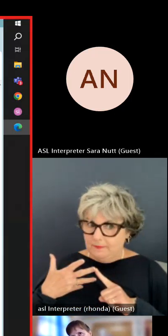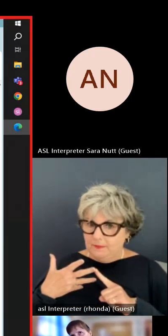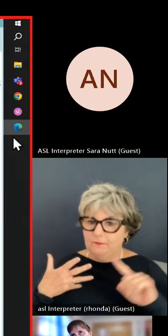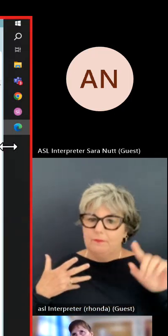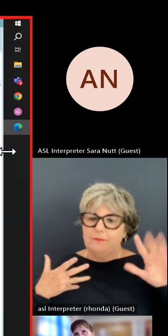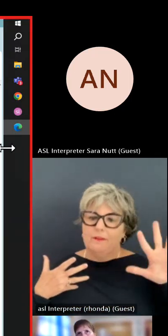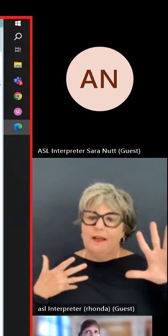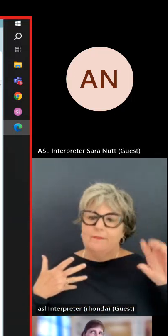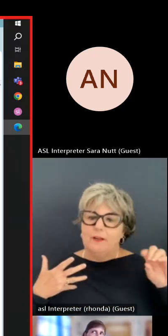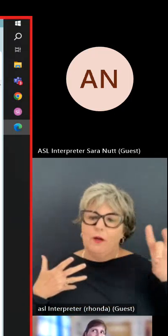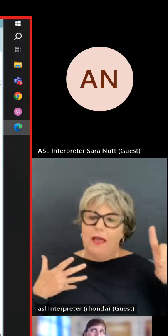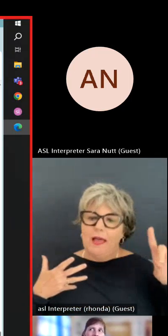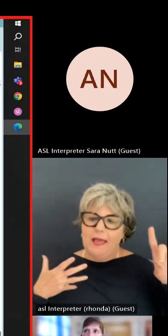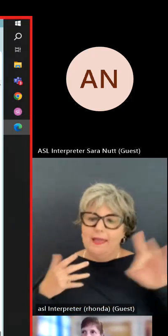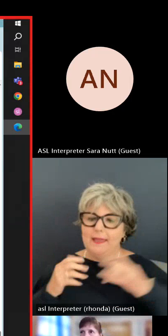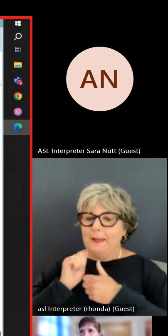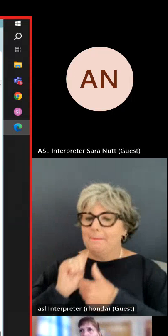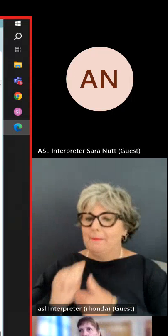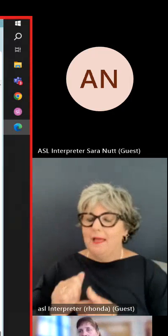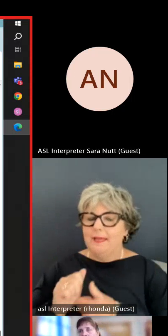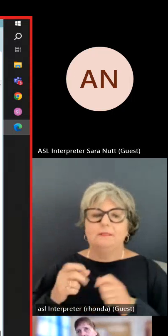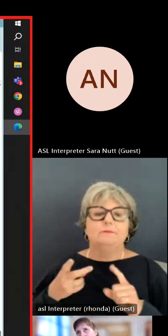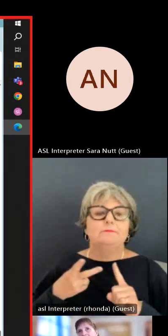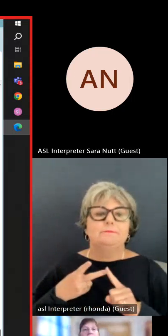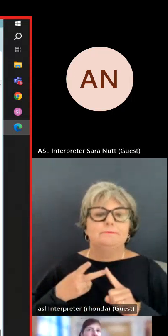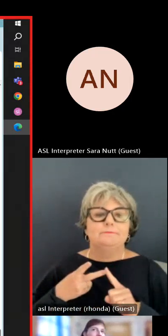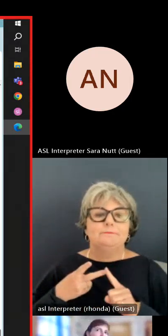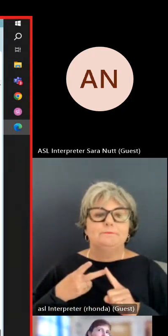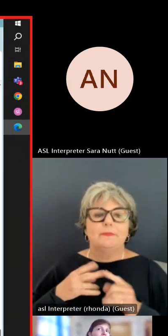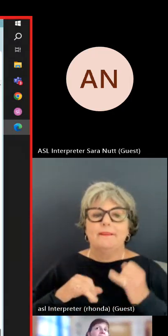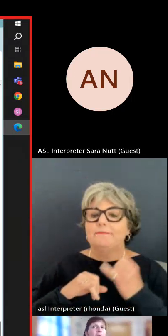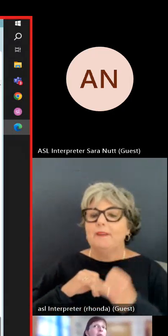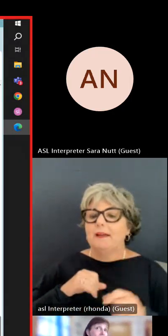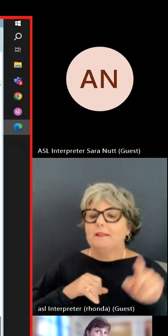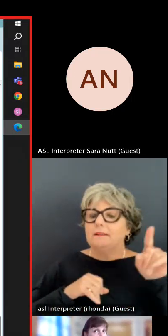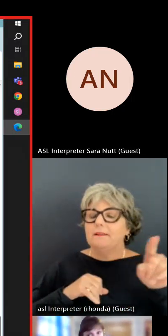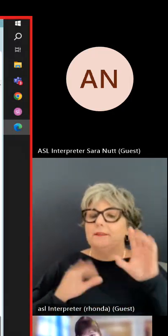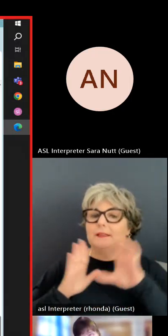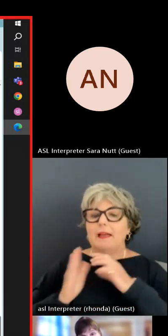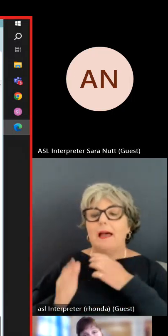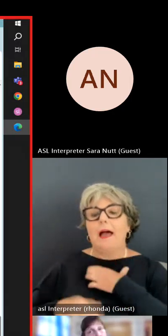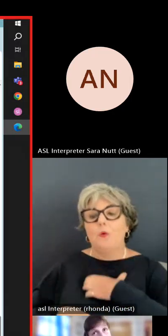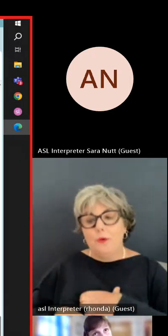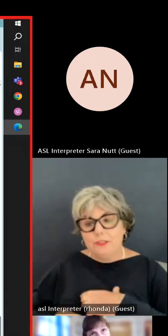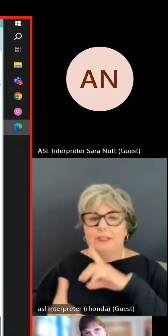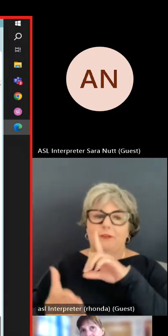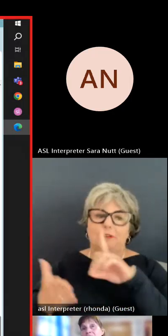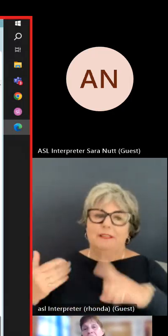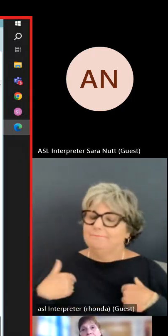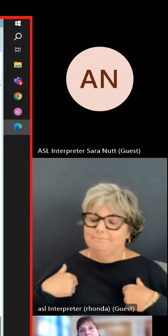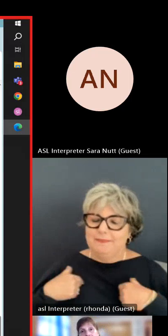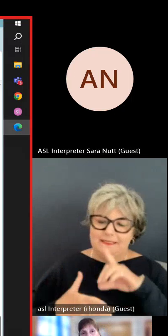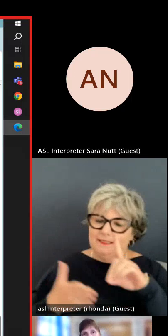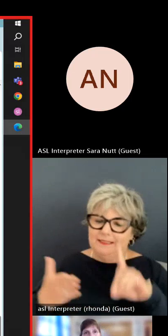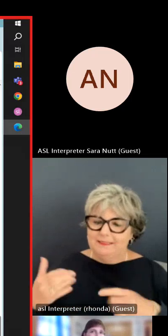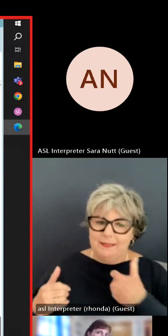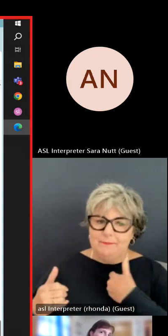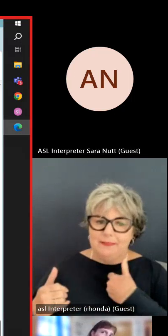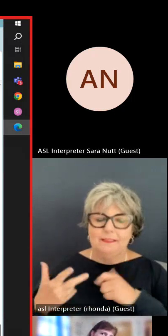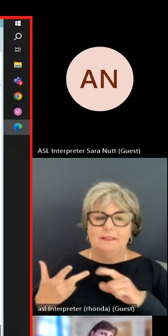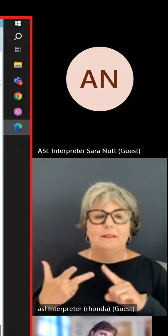508, making video 508 compliant. And finally, here is one that I wish I had designed, but I did not.